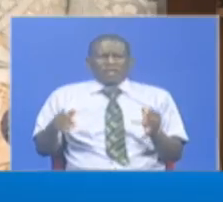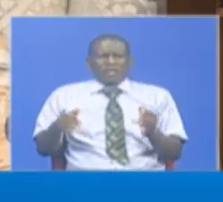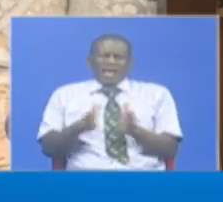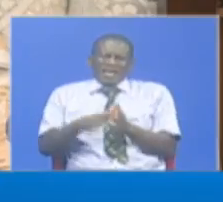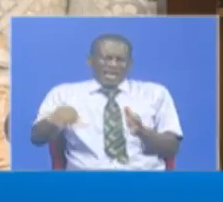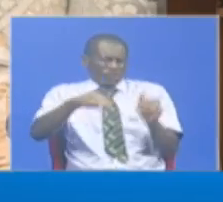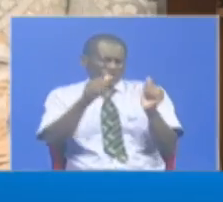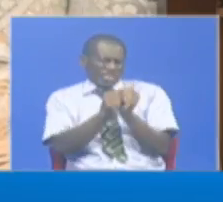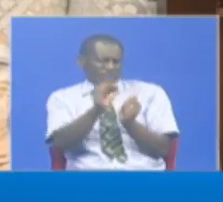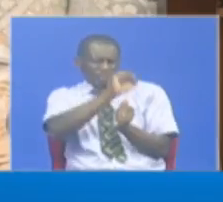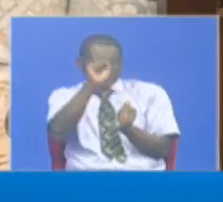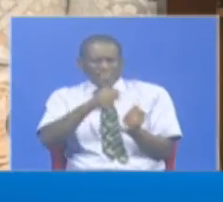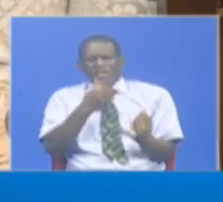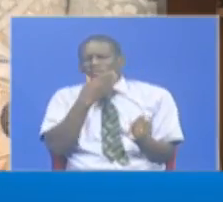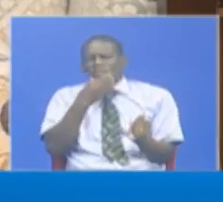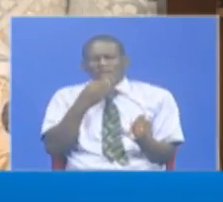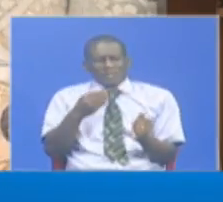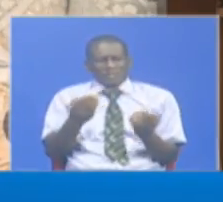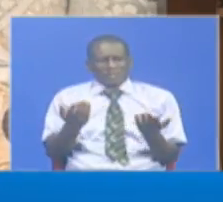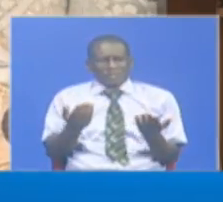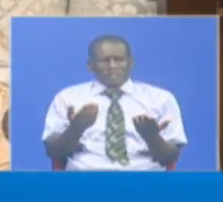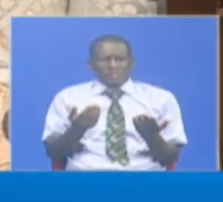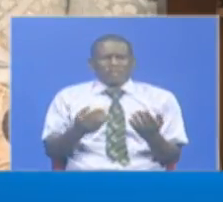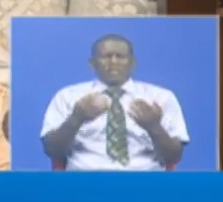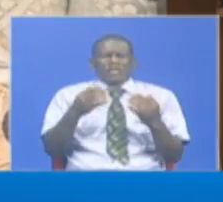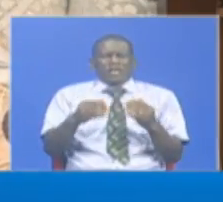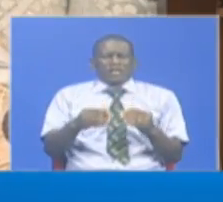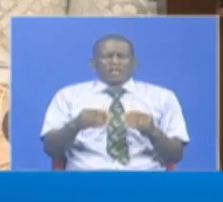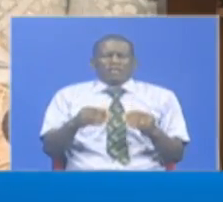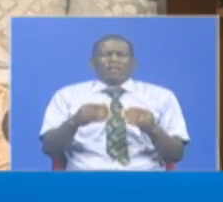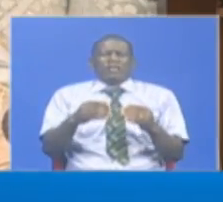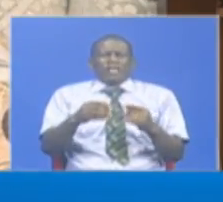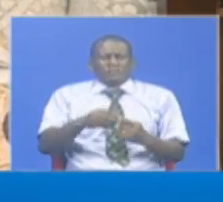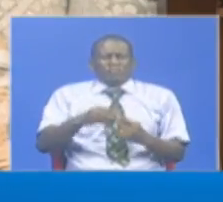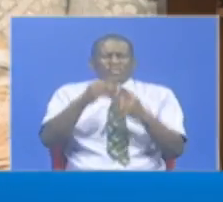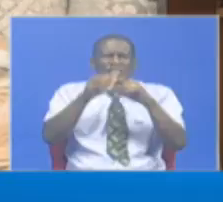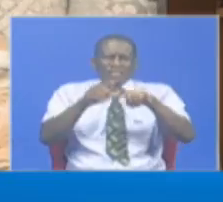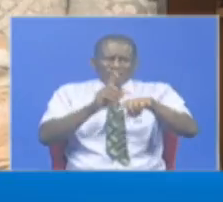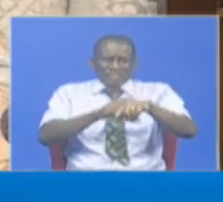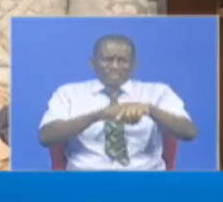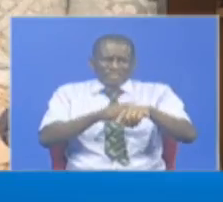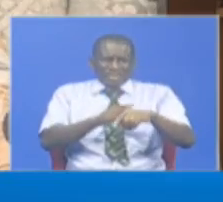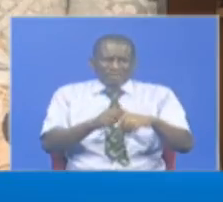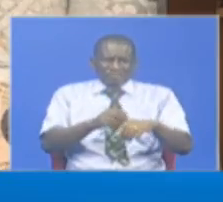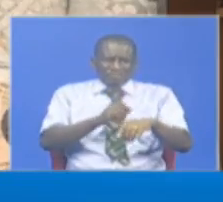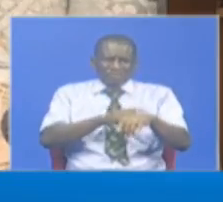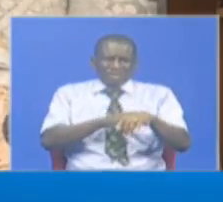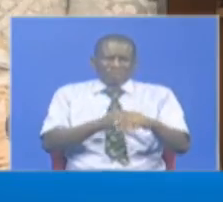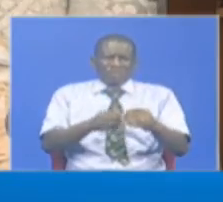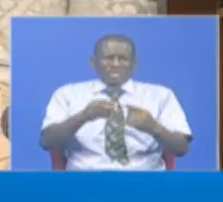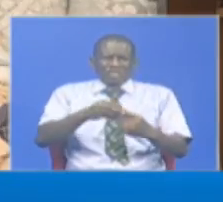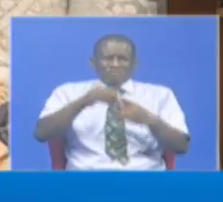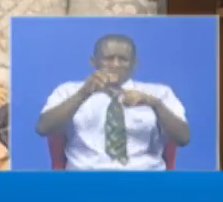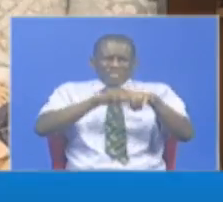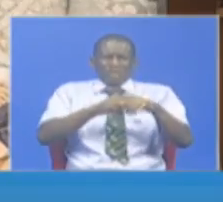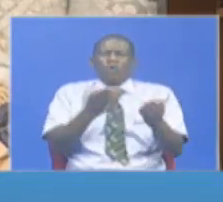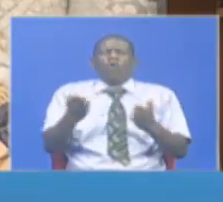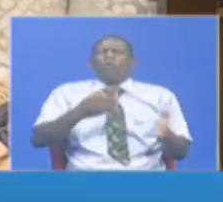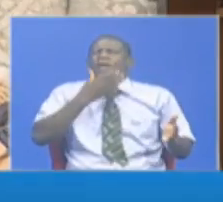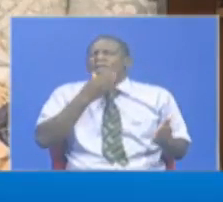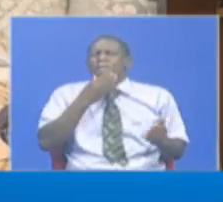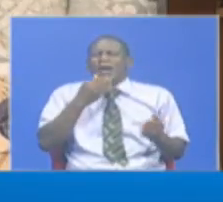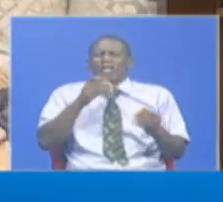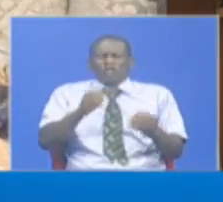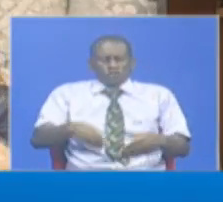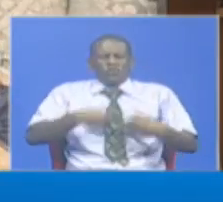10 are from men. And I think especially when the stereotypes where men are supposed to provide